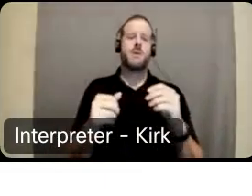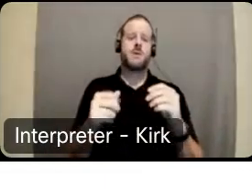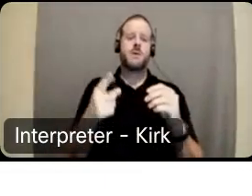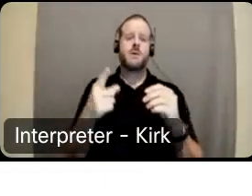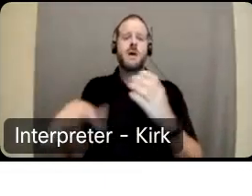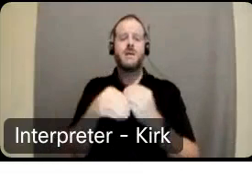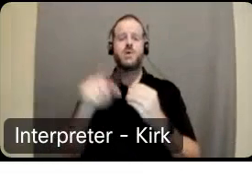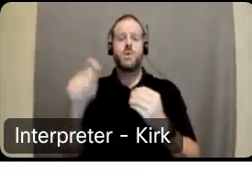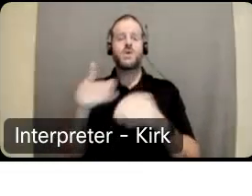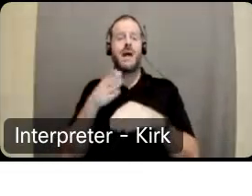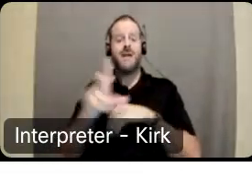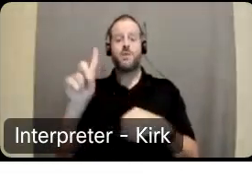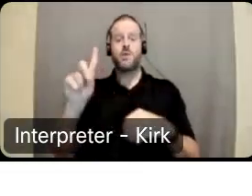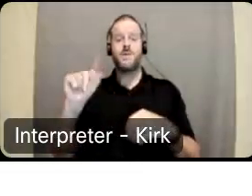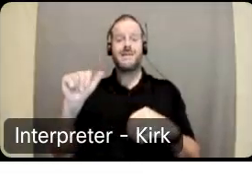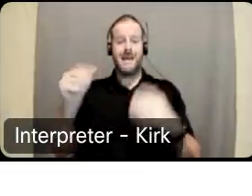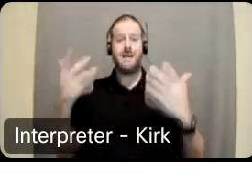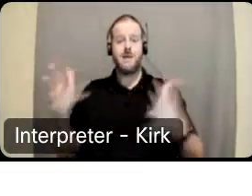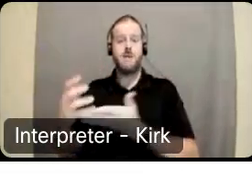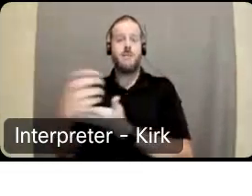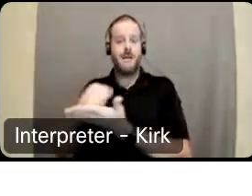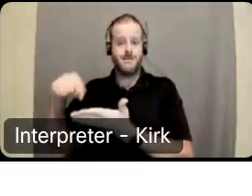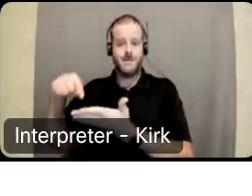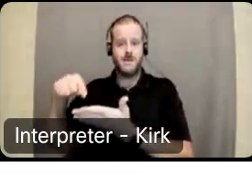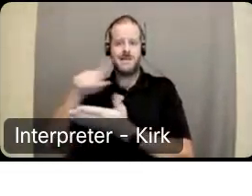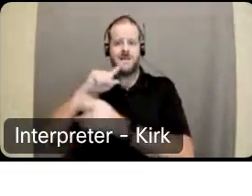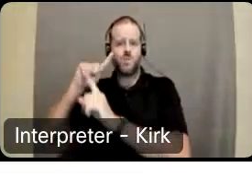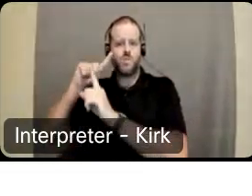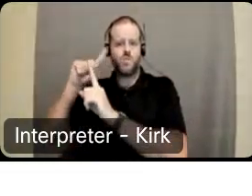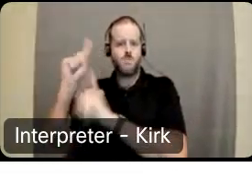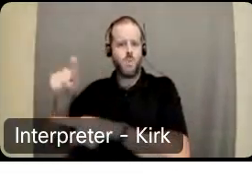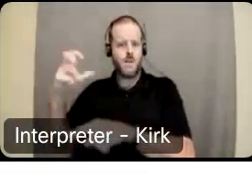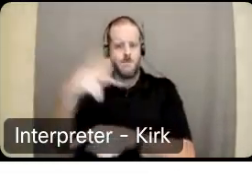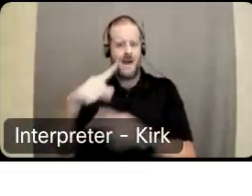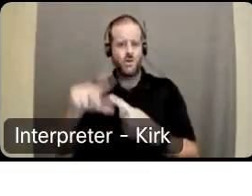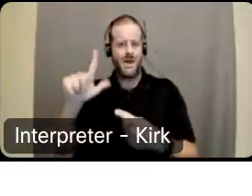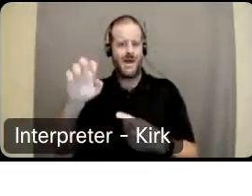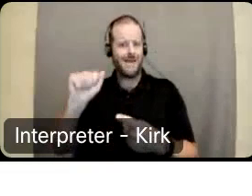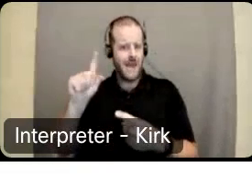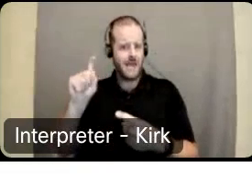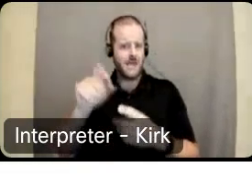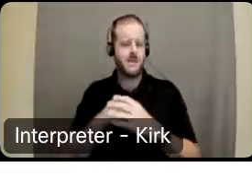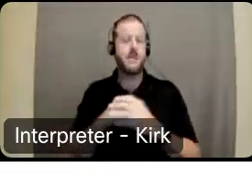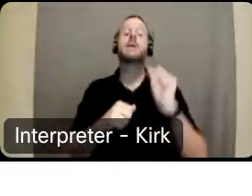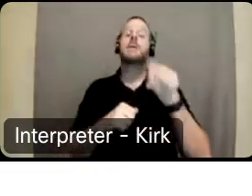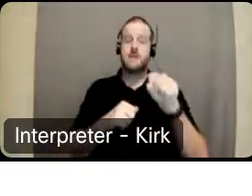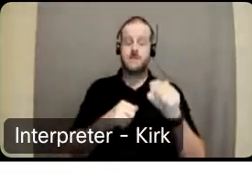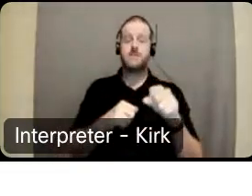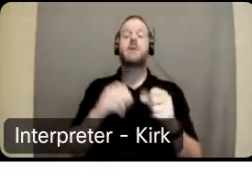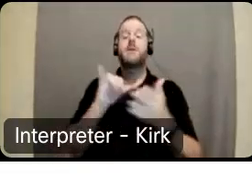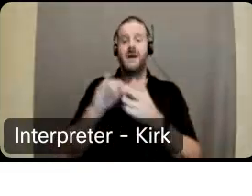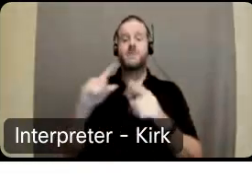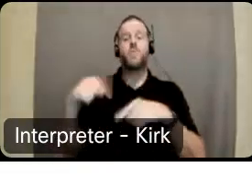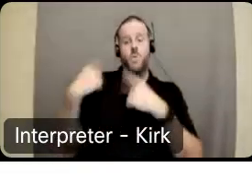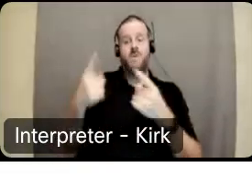question: after the data has been collected, is it reported back to the LEA? Yes, that's what we've done in